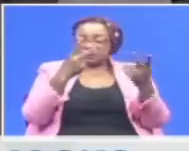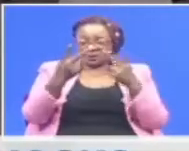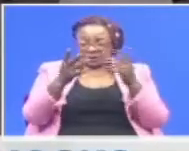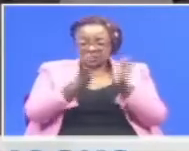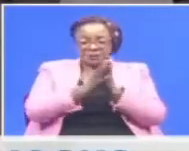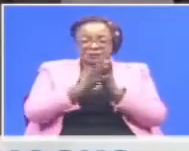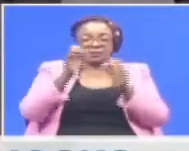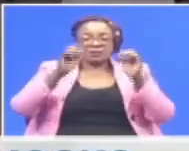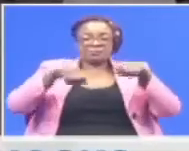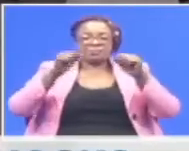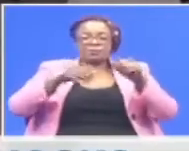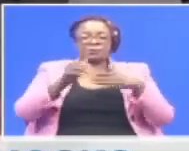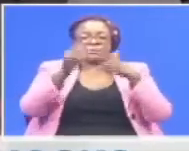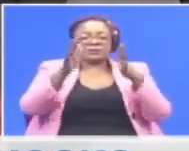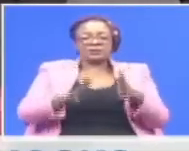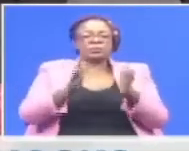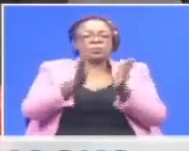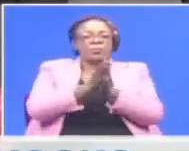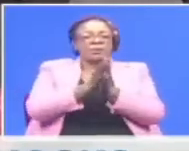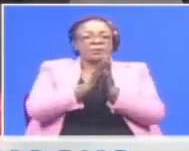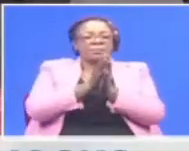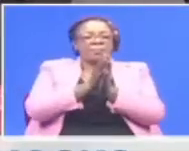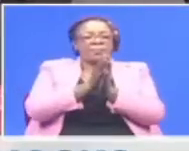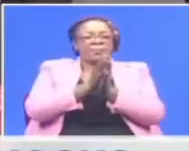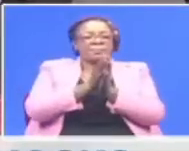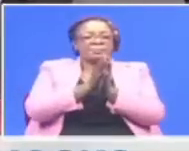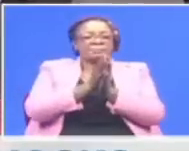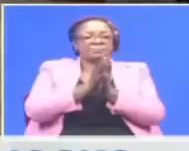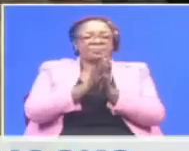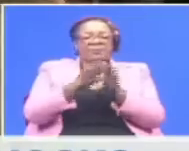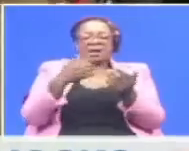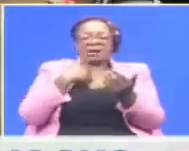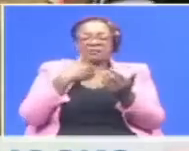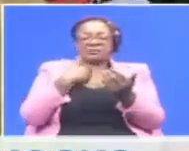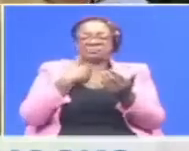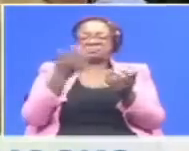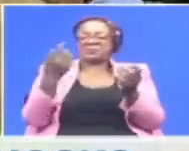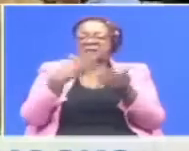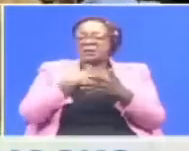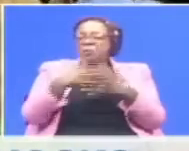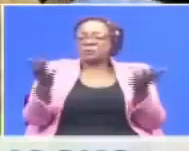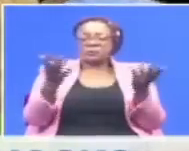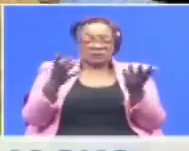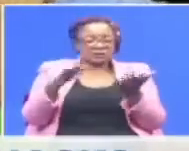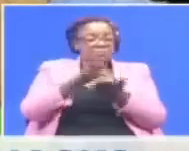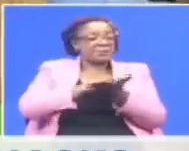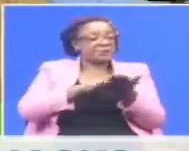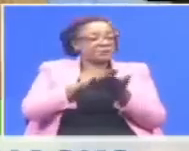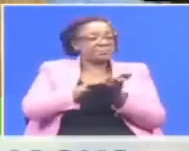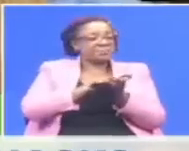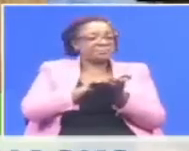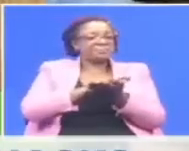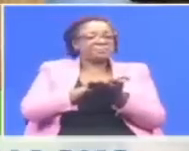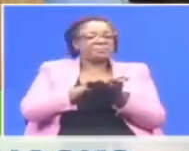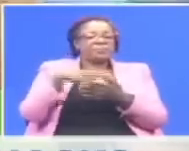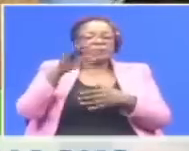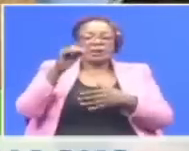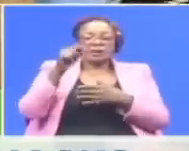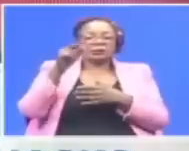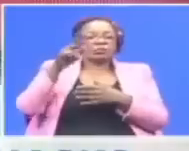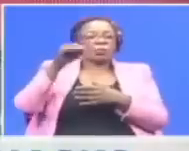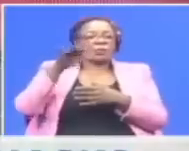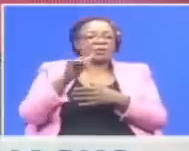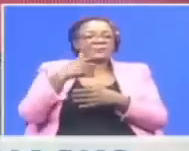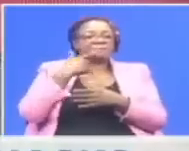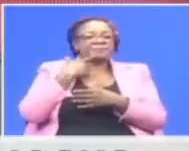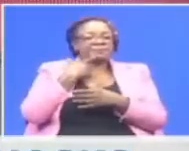capable leaders with the so-called hot air earthquake. KOTU Secretary General Francis Atuoli has criticized Musalia